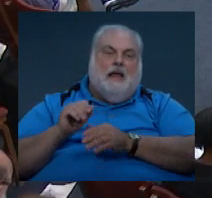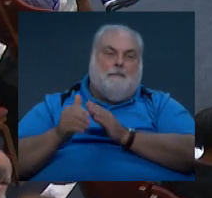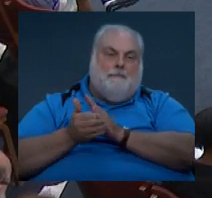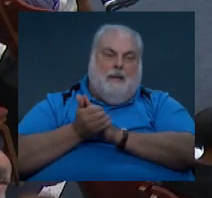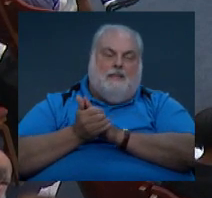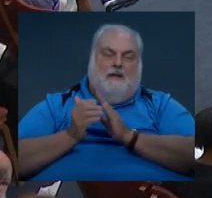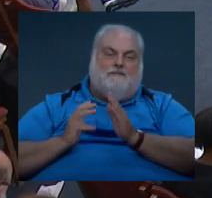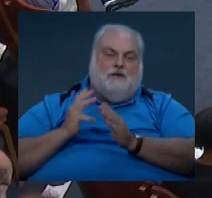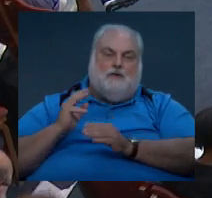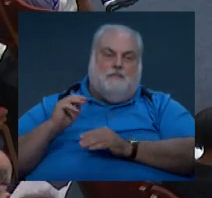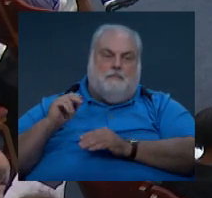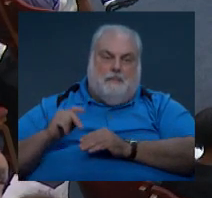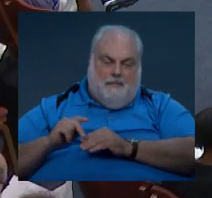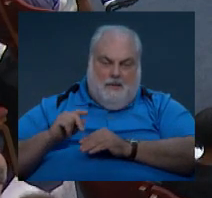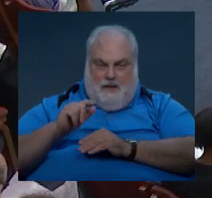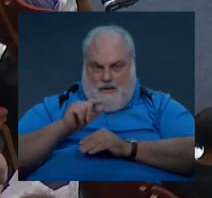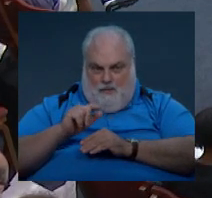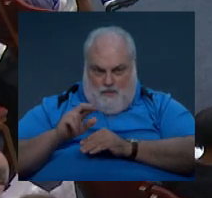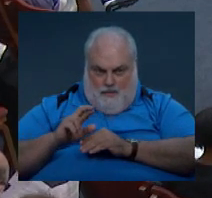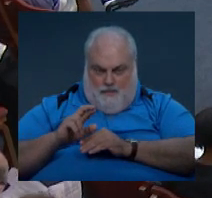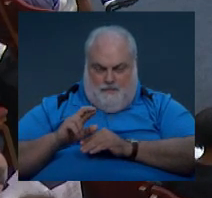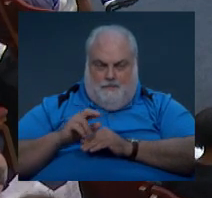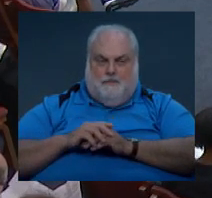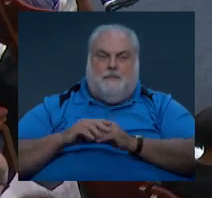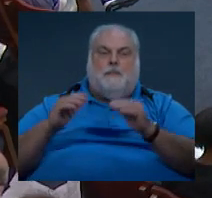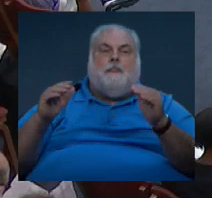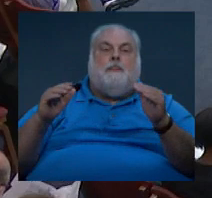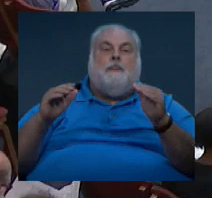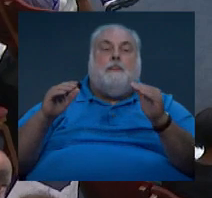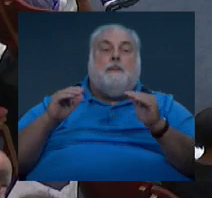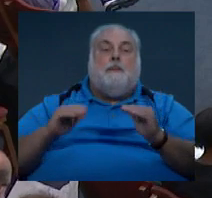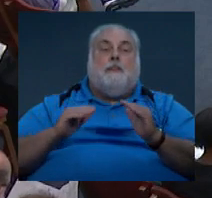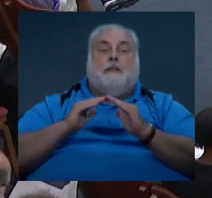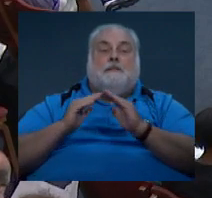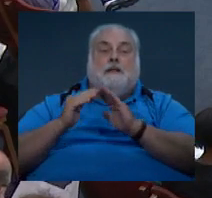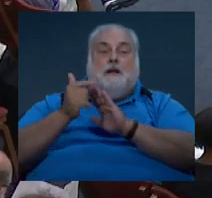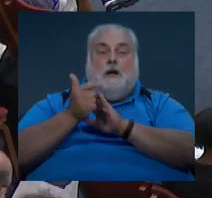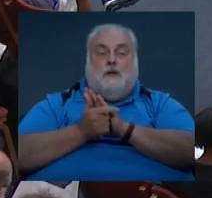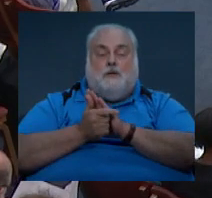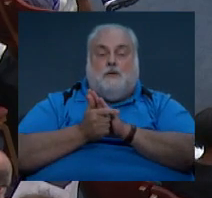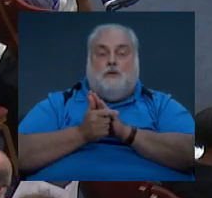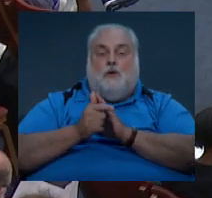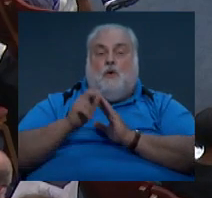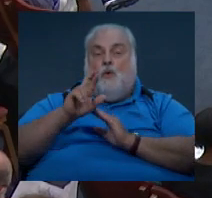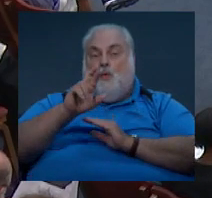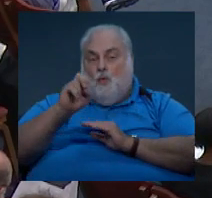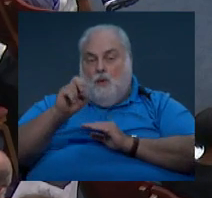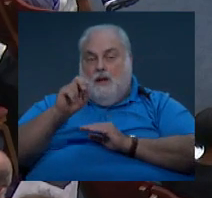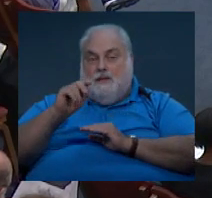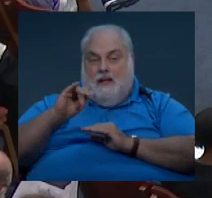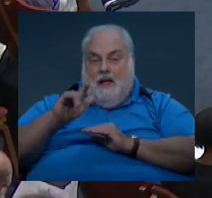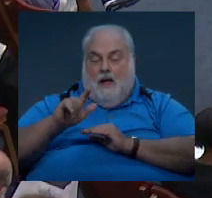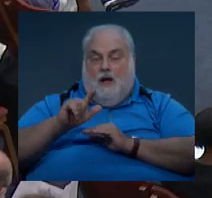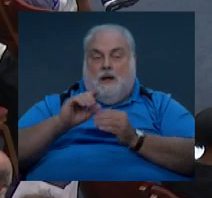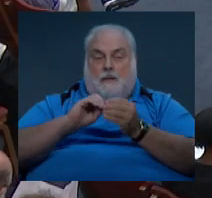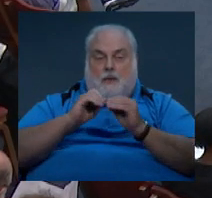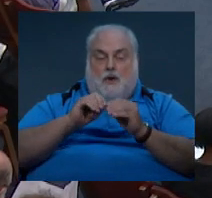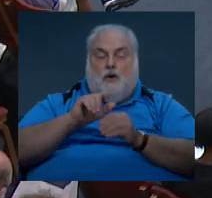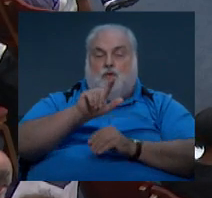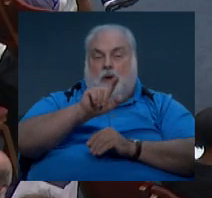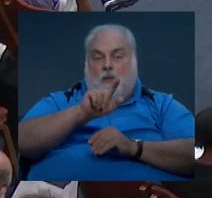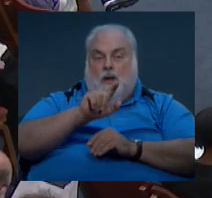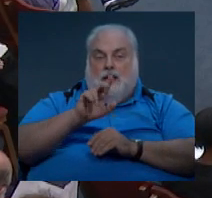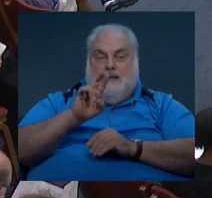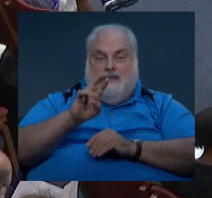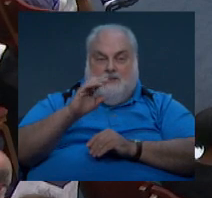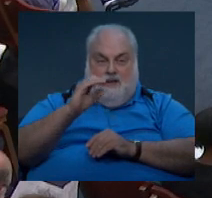amending the official zoning map of the city of Little Rock, Arkansas, and for the purposes, an ordinance to repeal Little Rock, Arkansas ordinance number 21,700 of